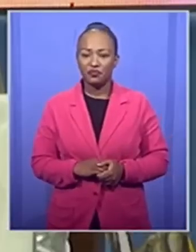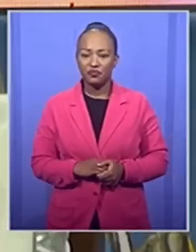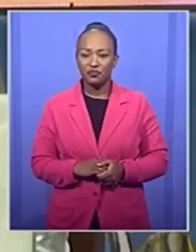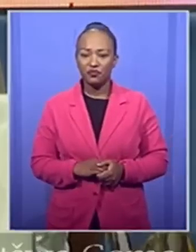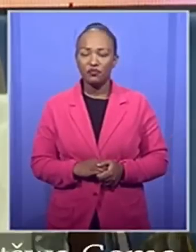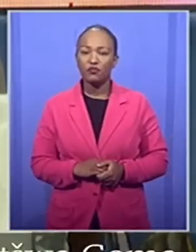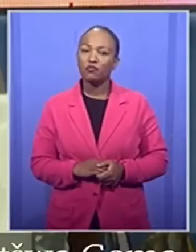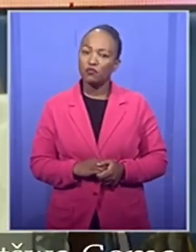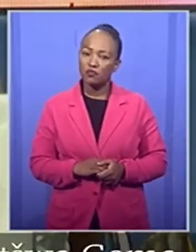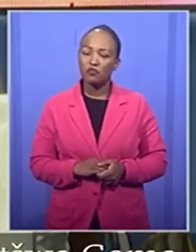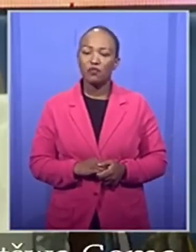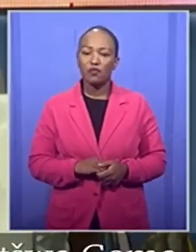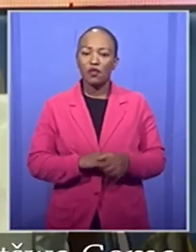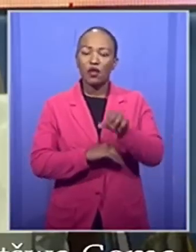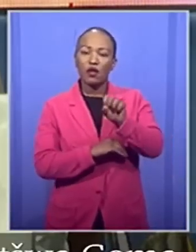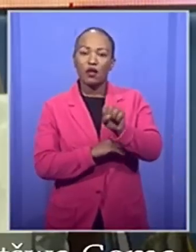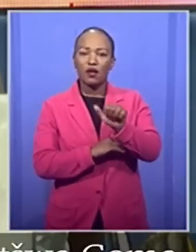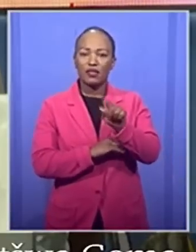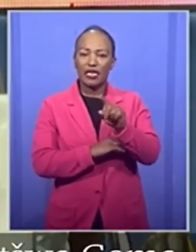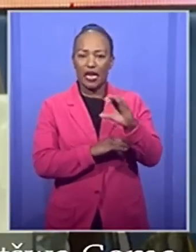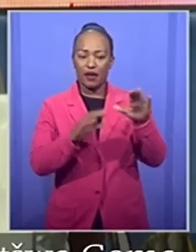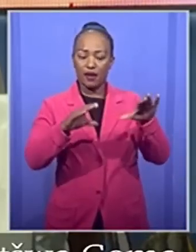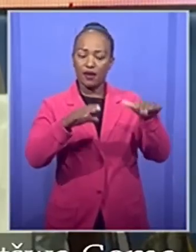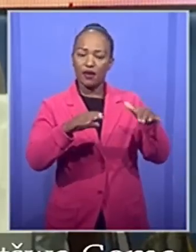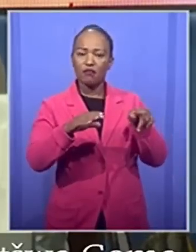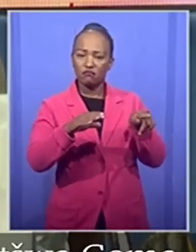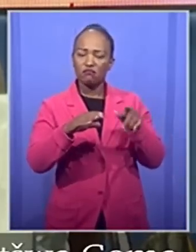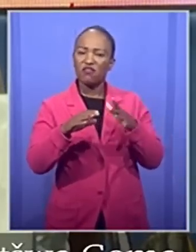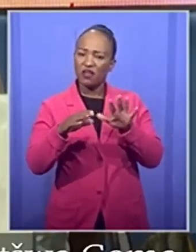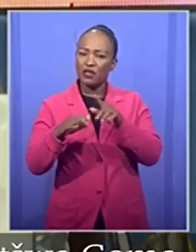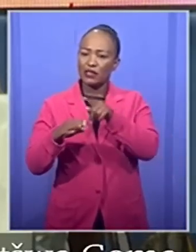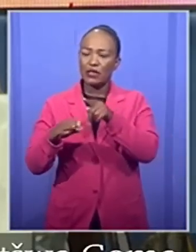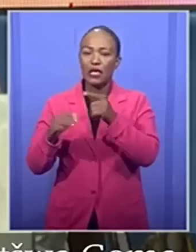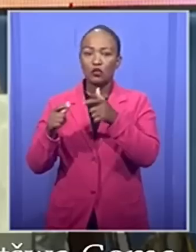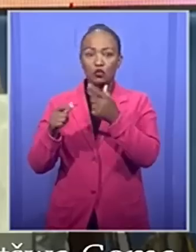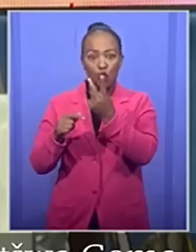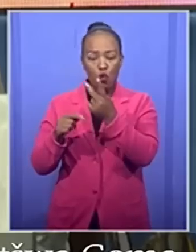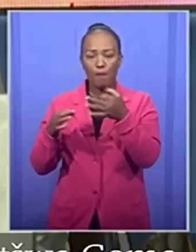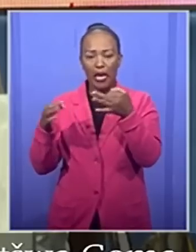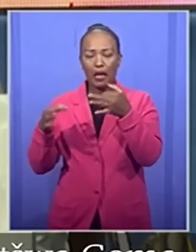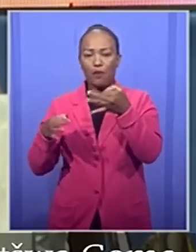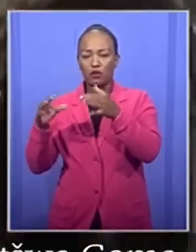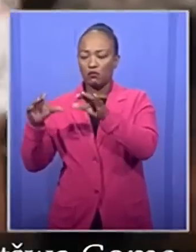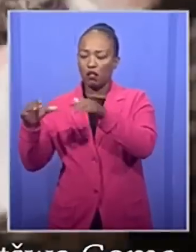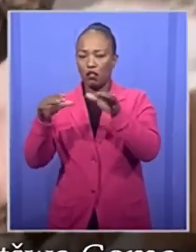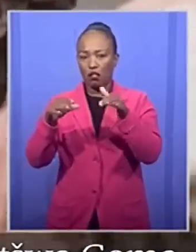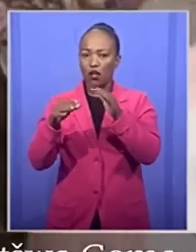SADC has continued to provide support towards two major political and diplomatic